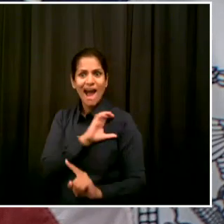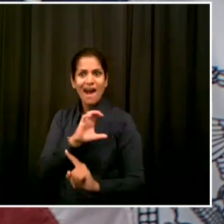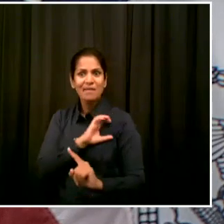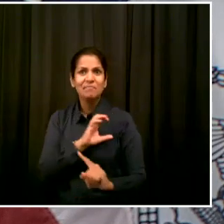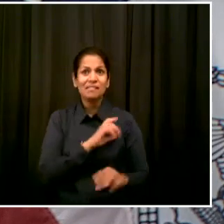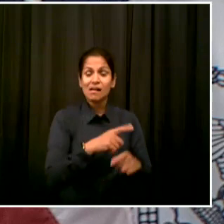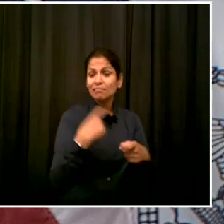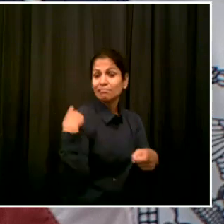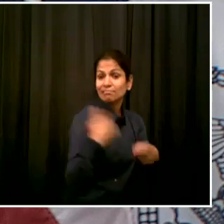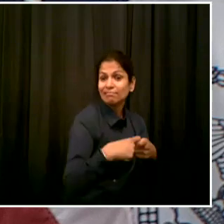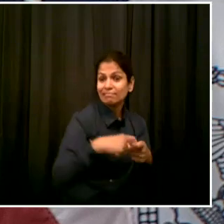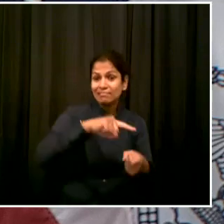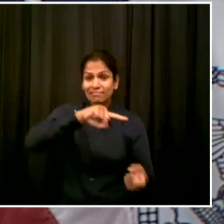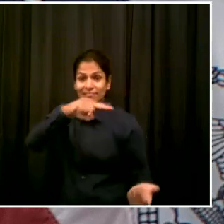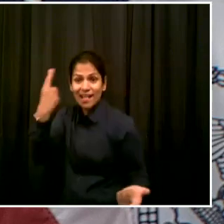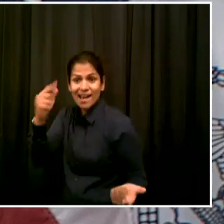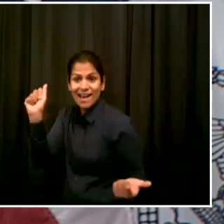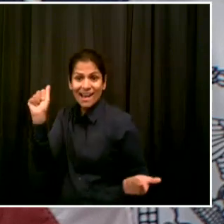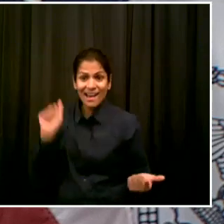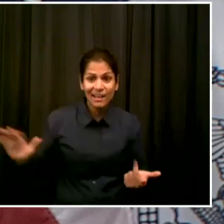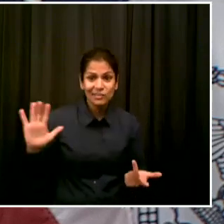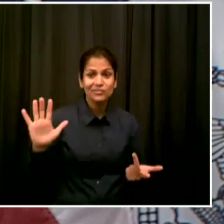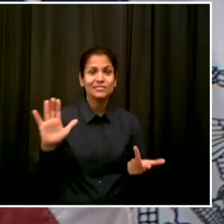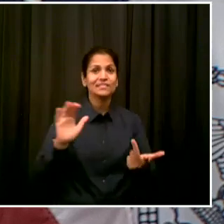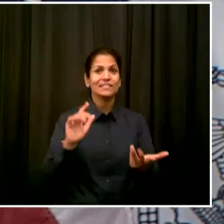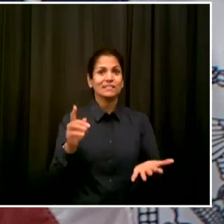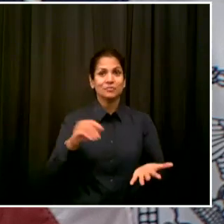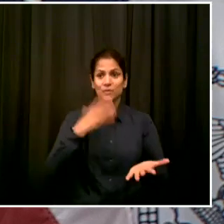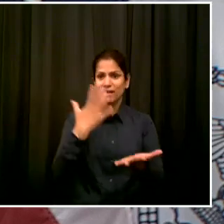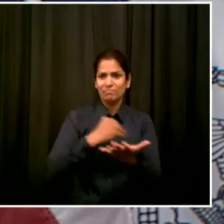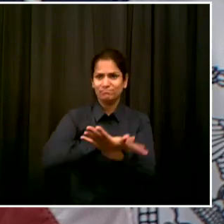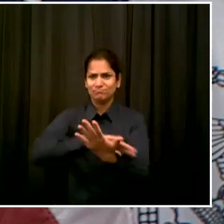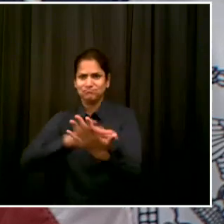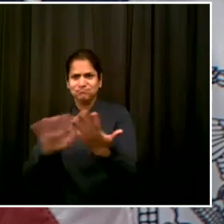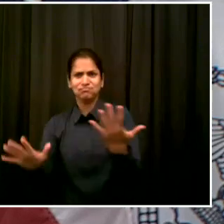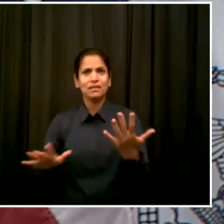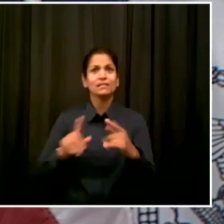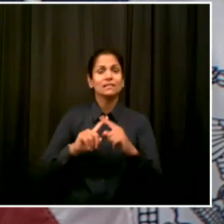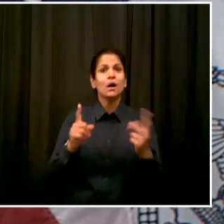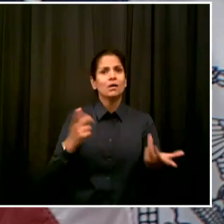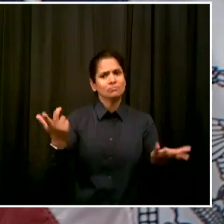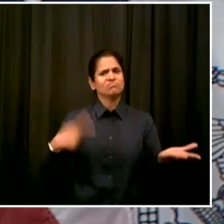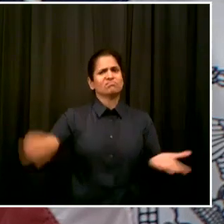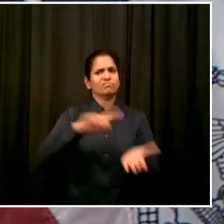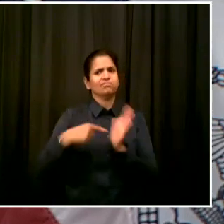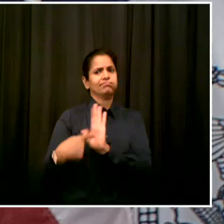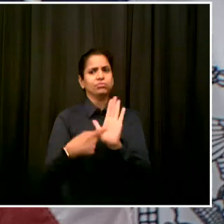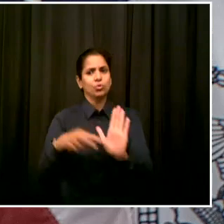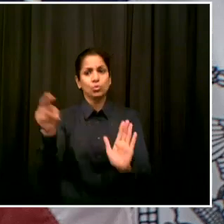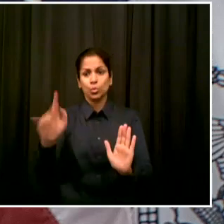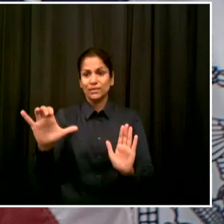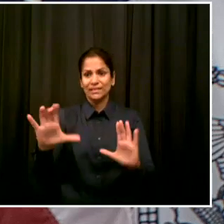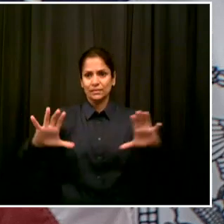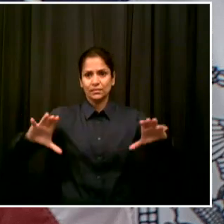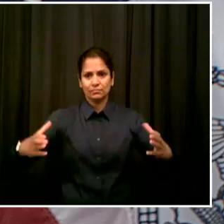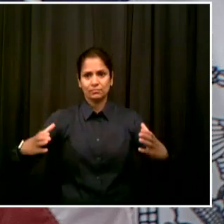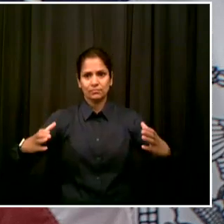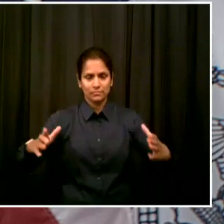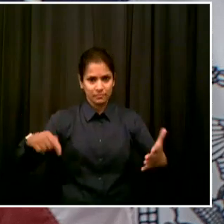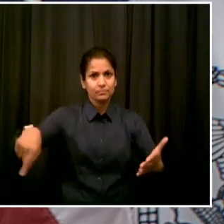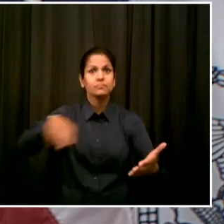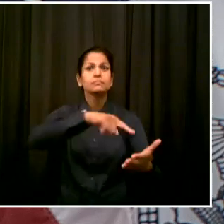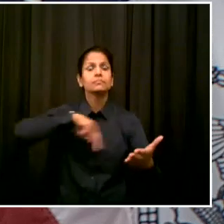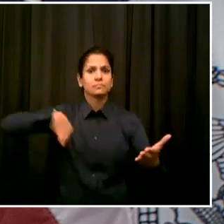said, a lot of NYPD officers who come from New York City, a lot of NYPD officers who happen to be people of color, are living